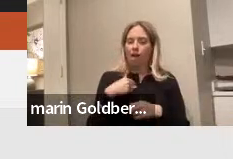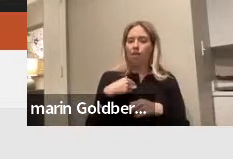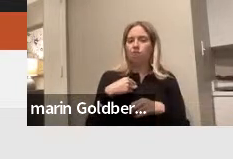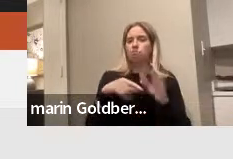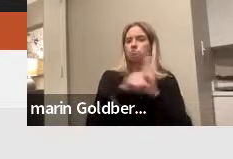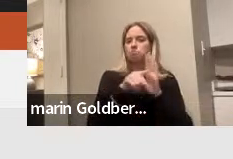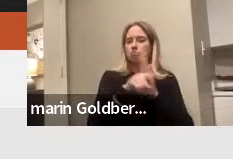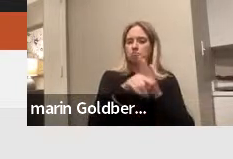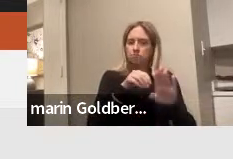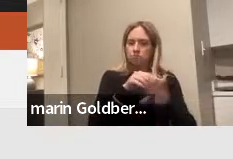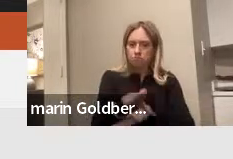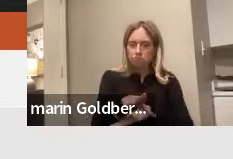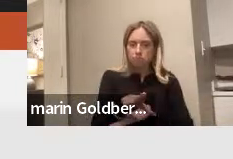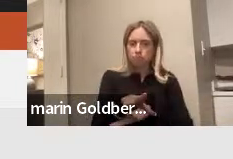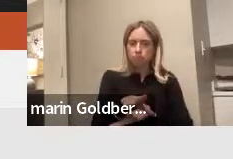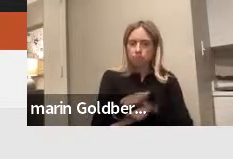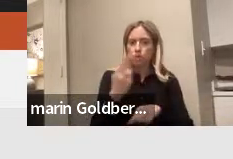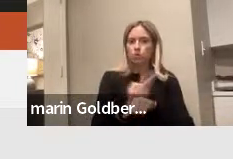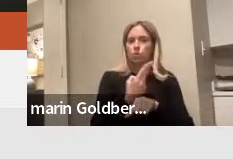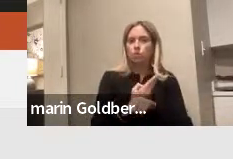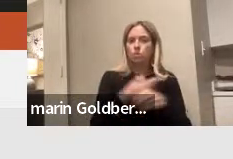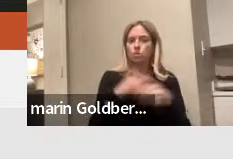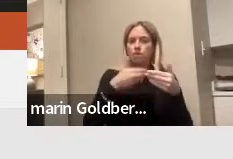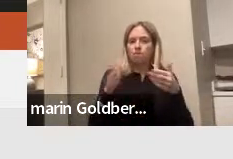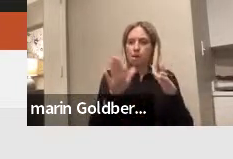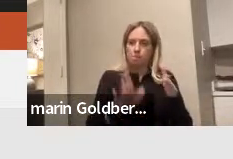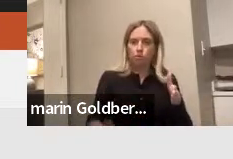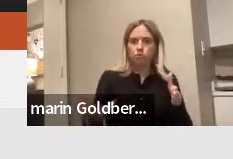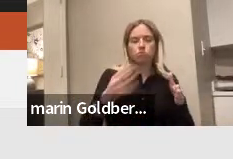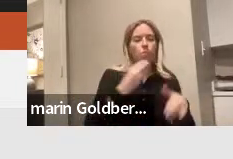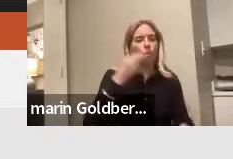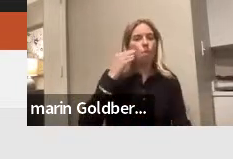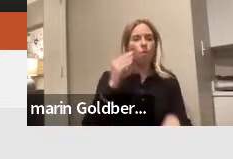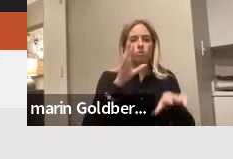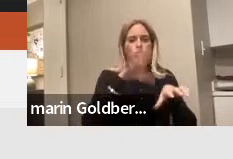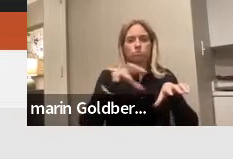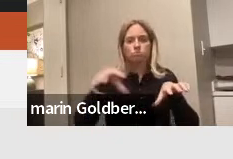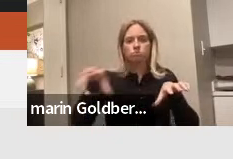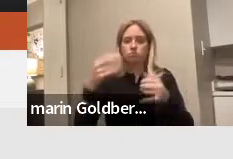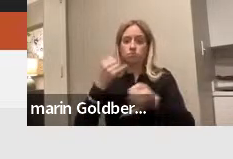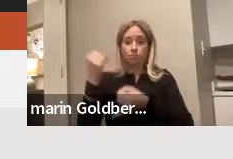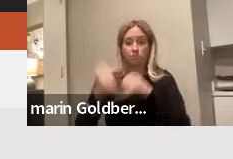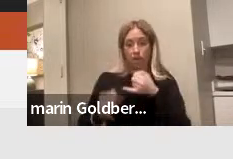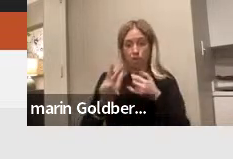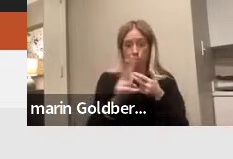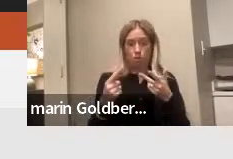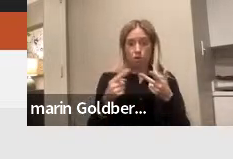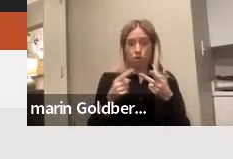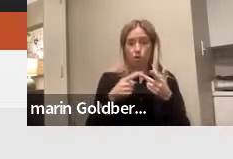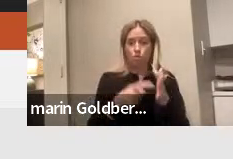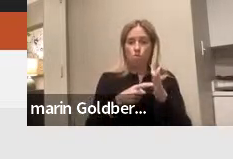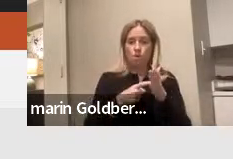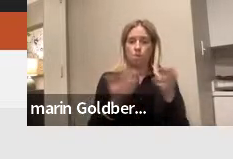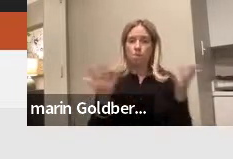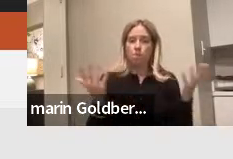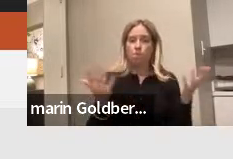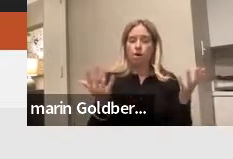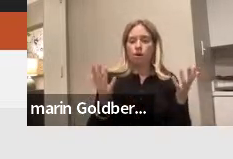adverse effect on the use of neighboring properties. And then finally, the third requirement of